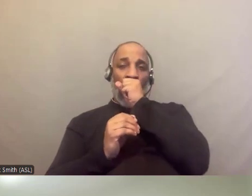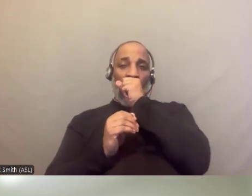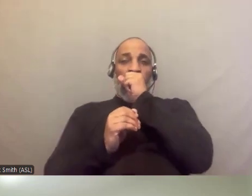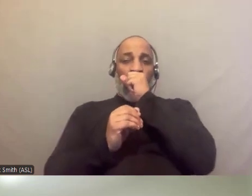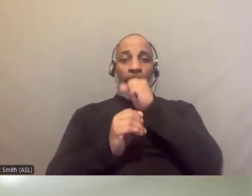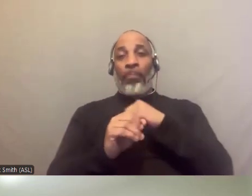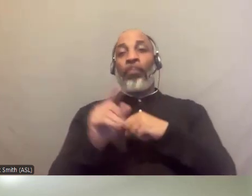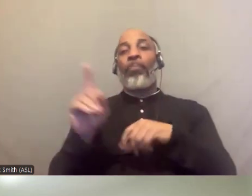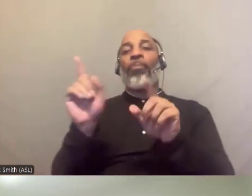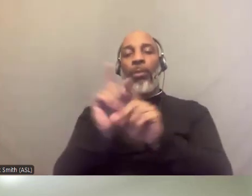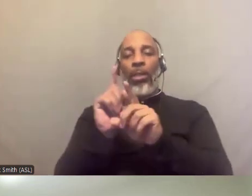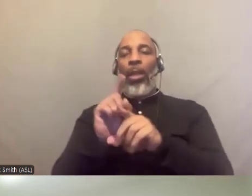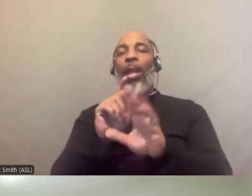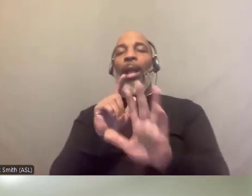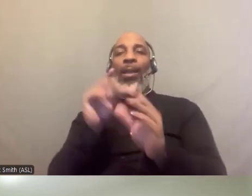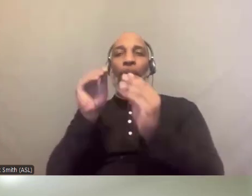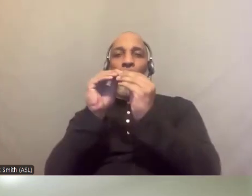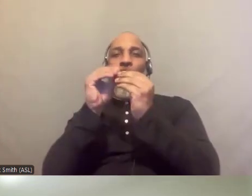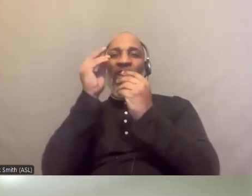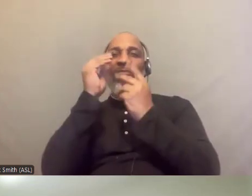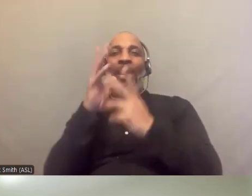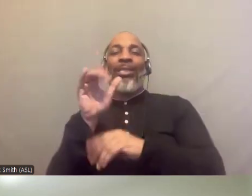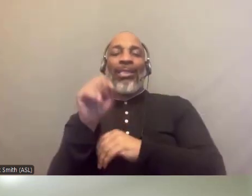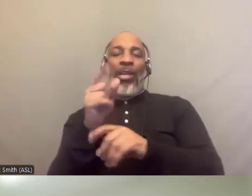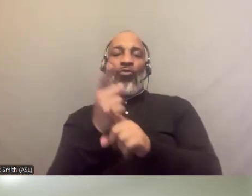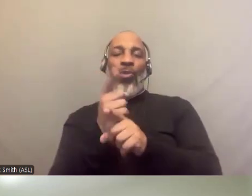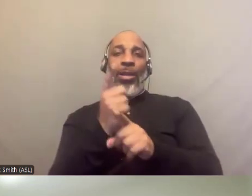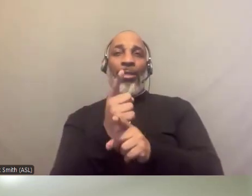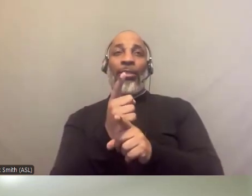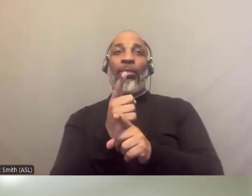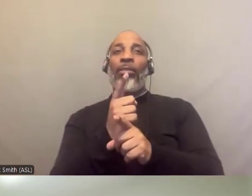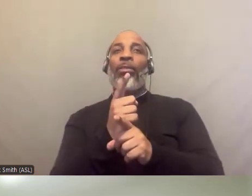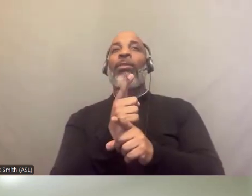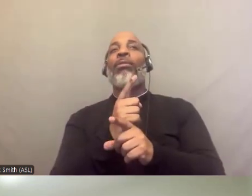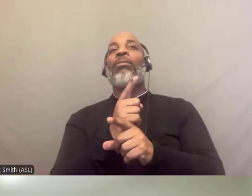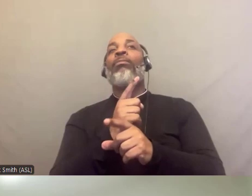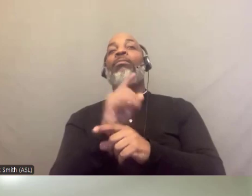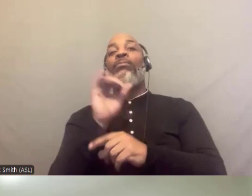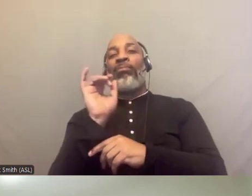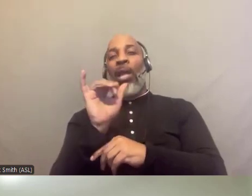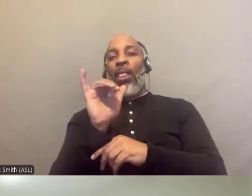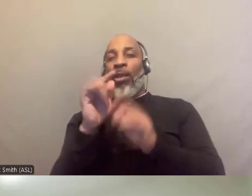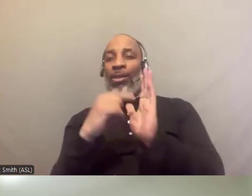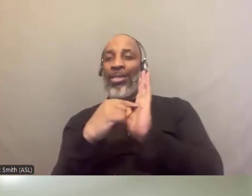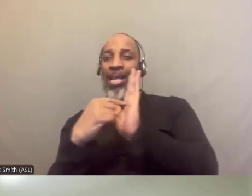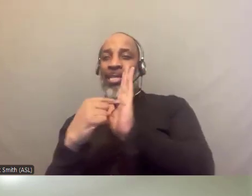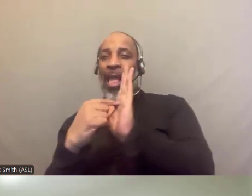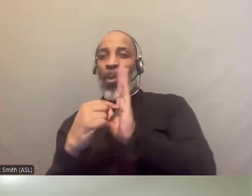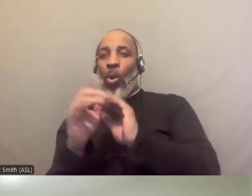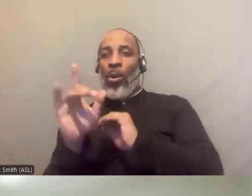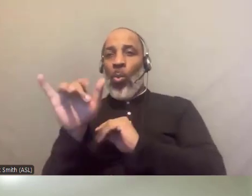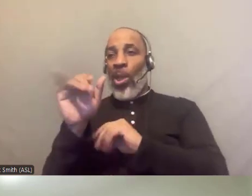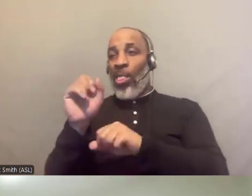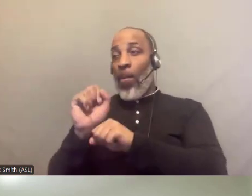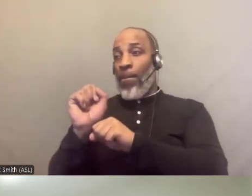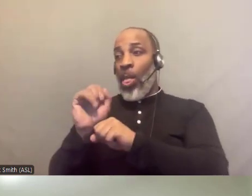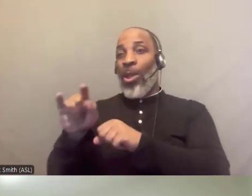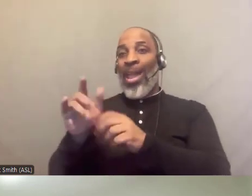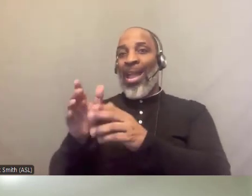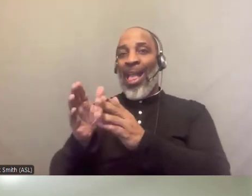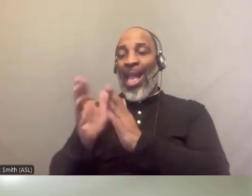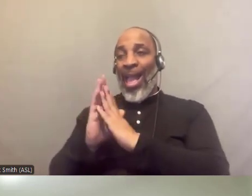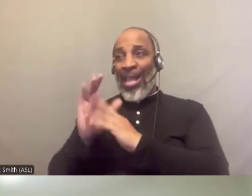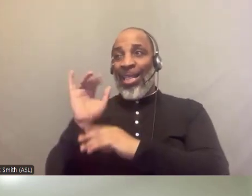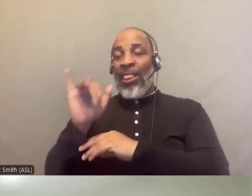agree with the more information because there is an example where an employer can ask that